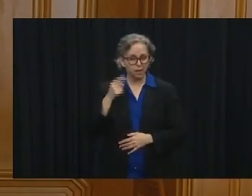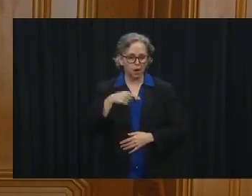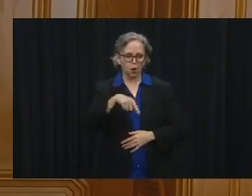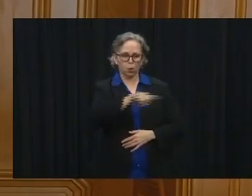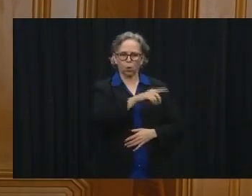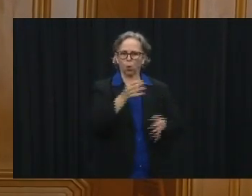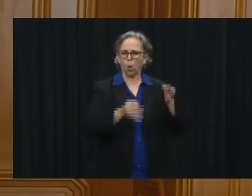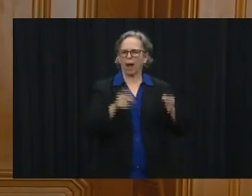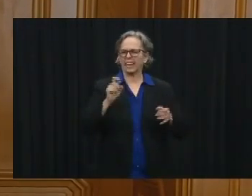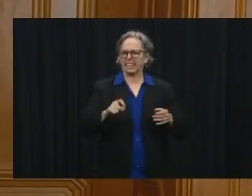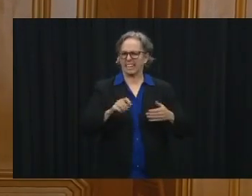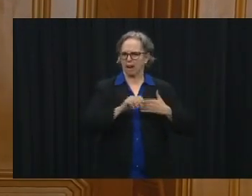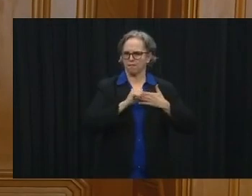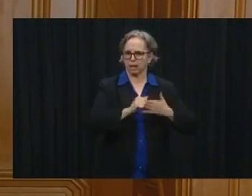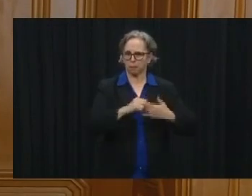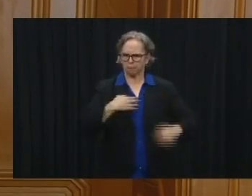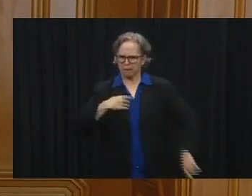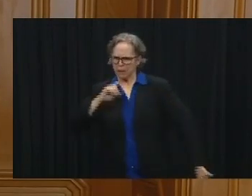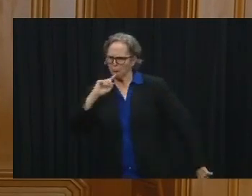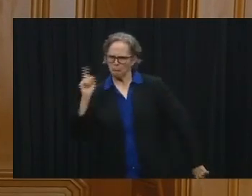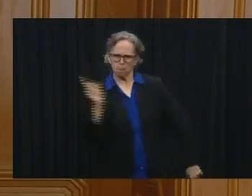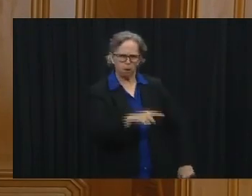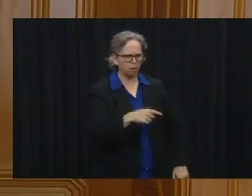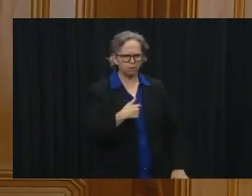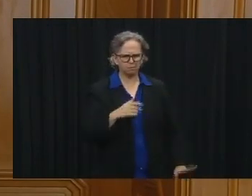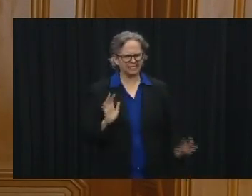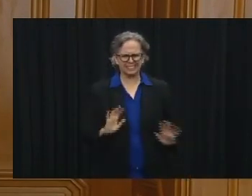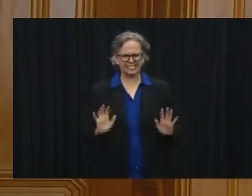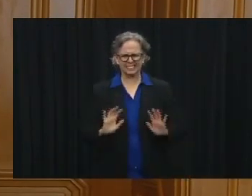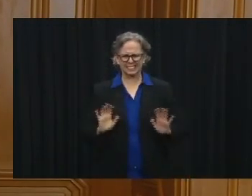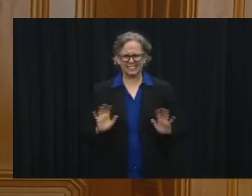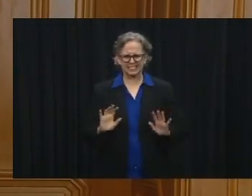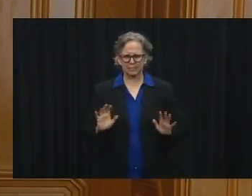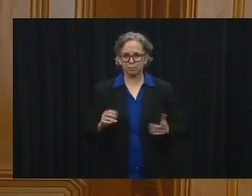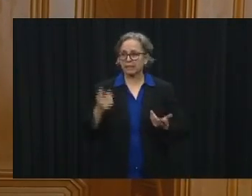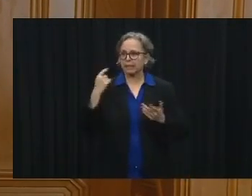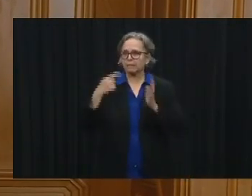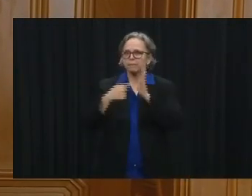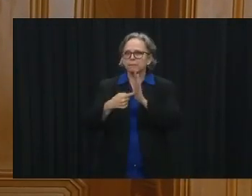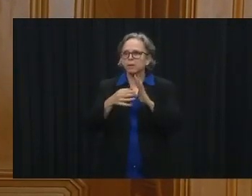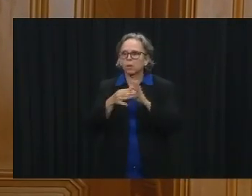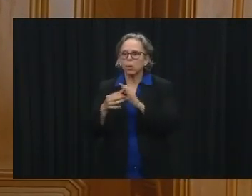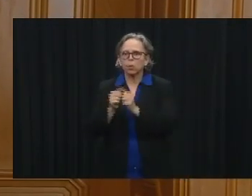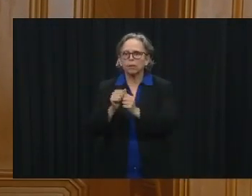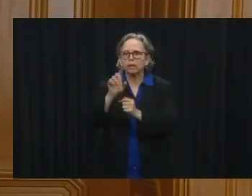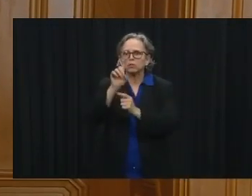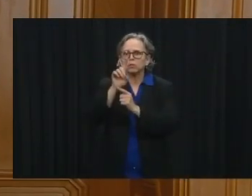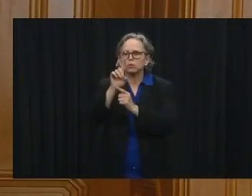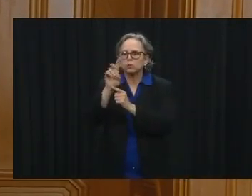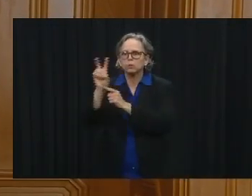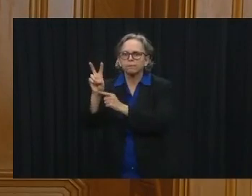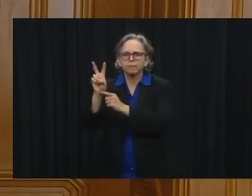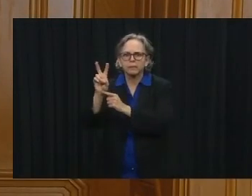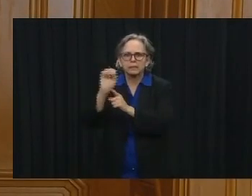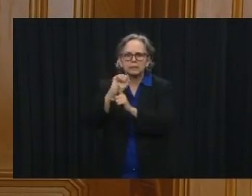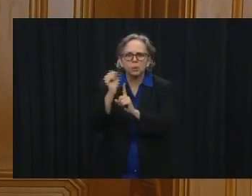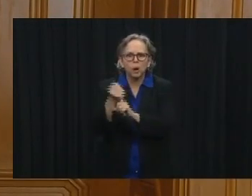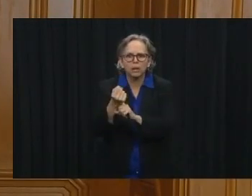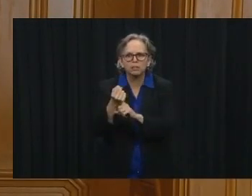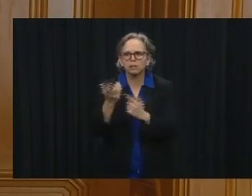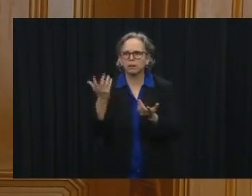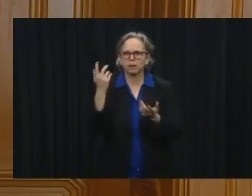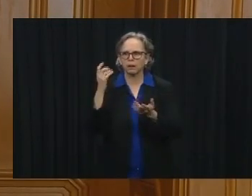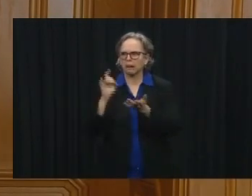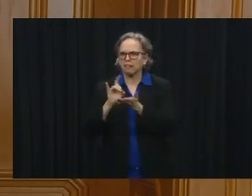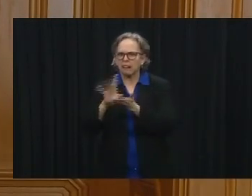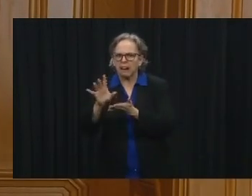that's a domestic violence case order, where someone's ordered to move out of a home. You would not want that